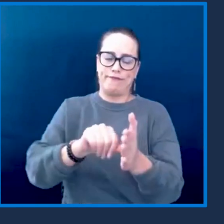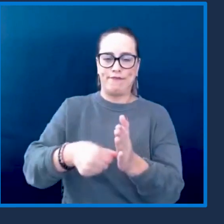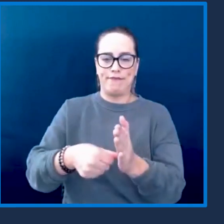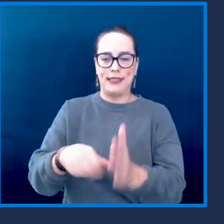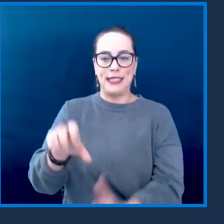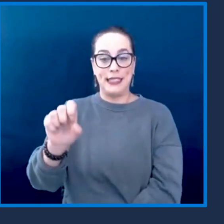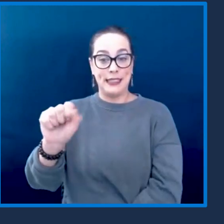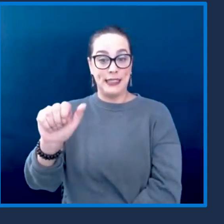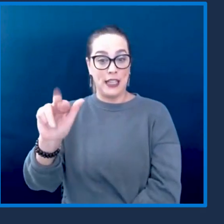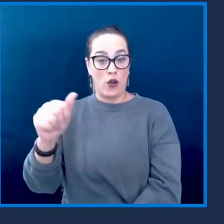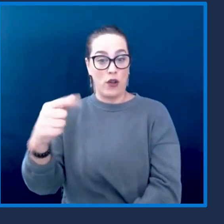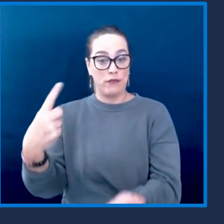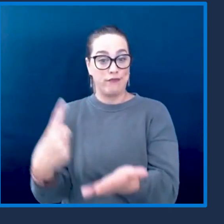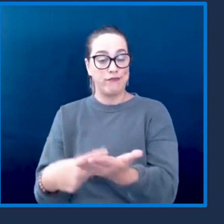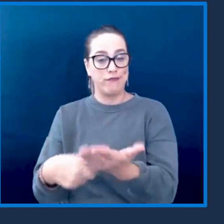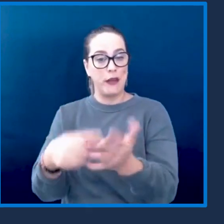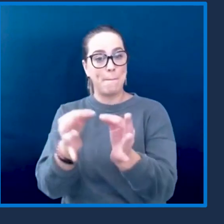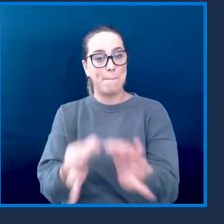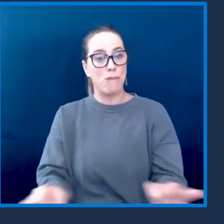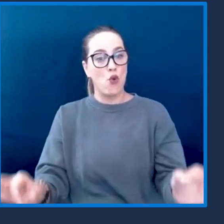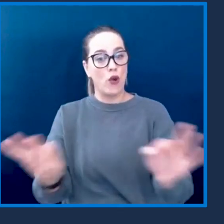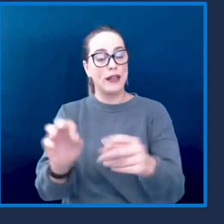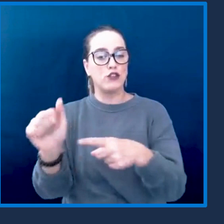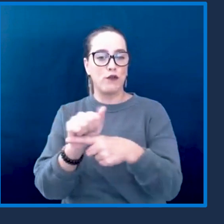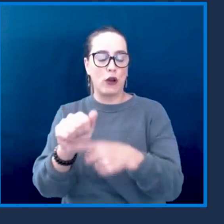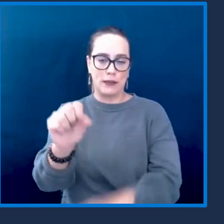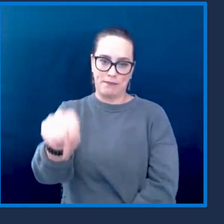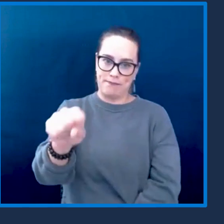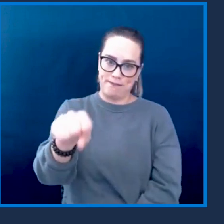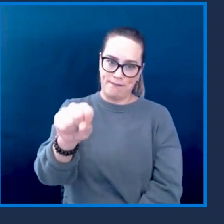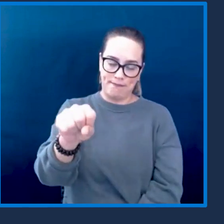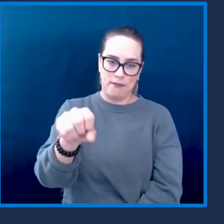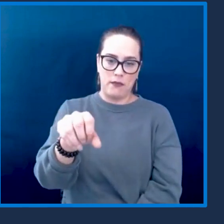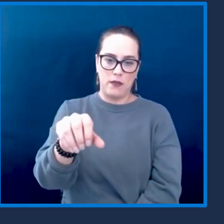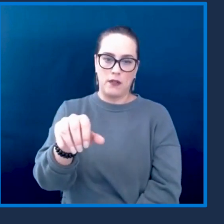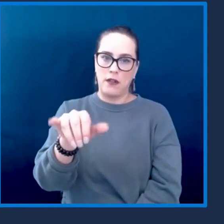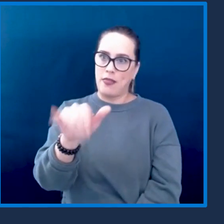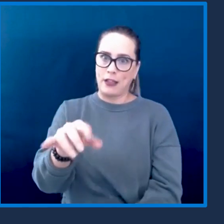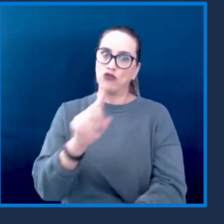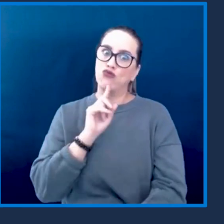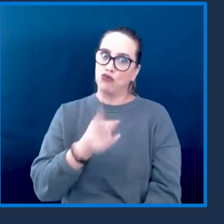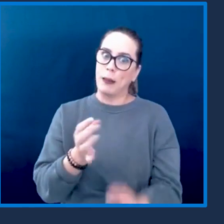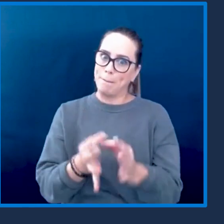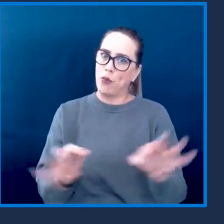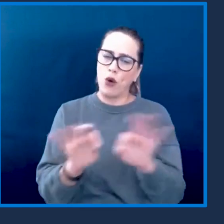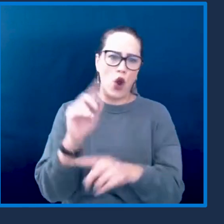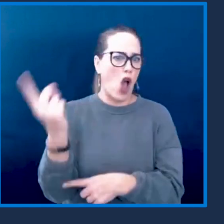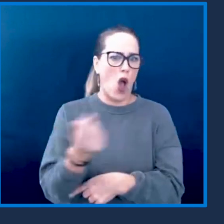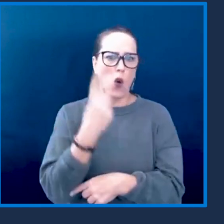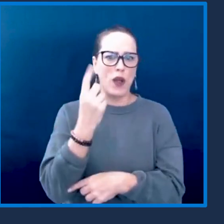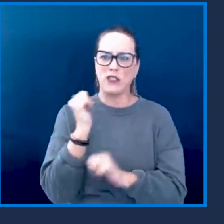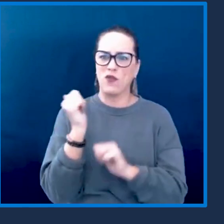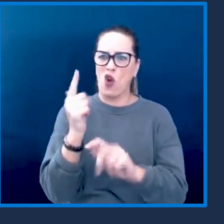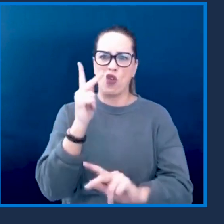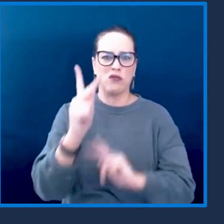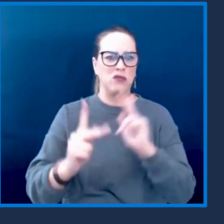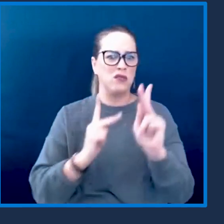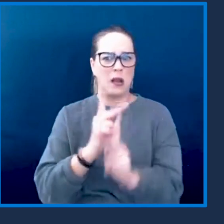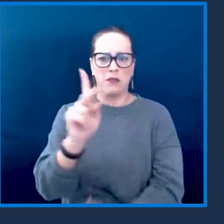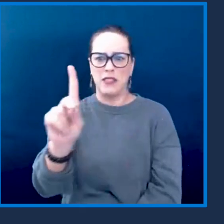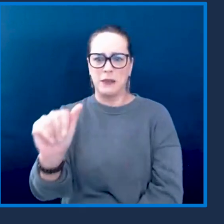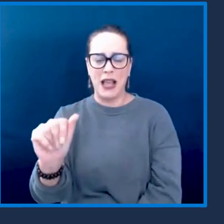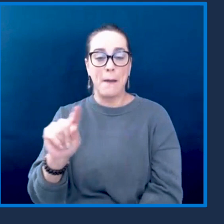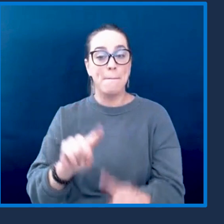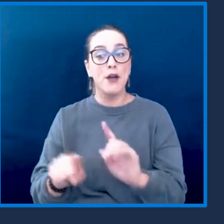the importance of training, and it's really important always for all disabilities, but she really touched on